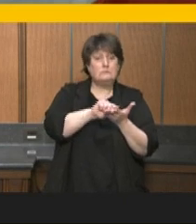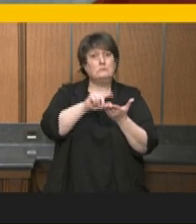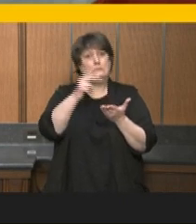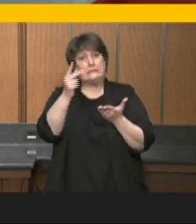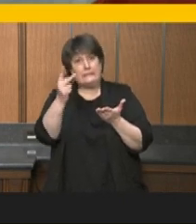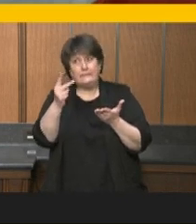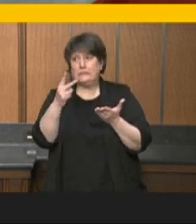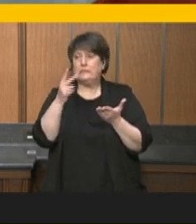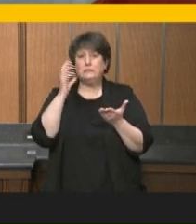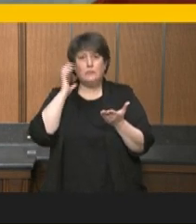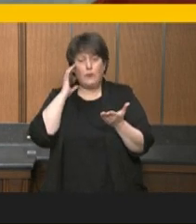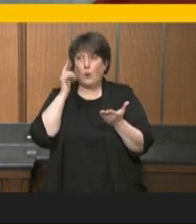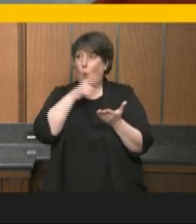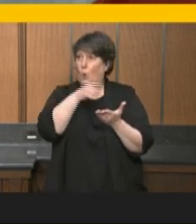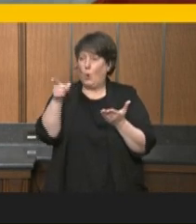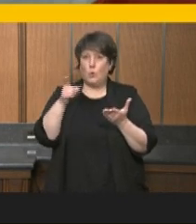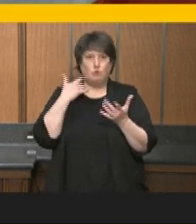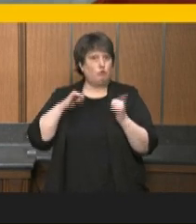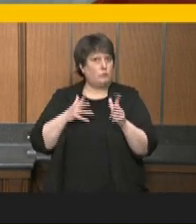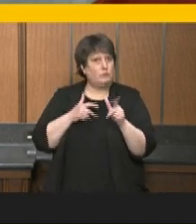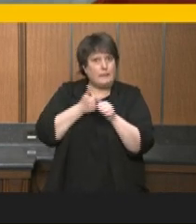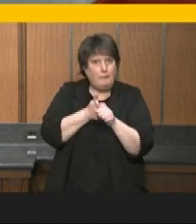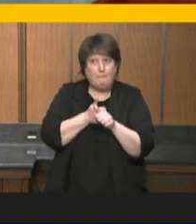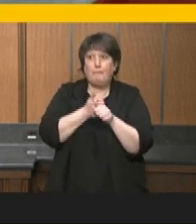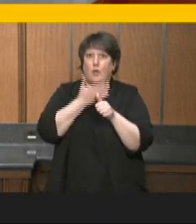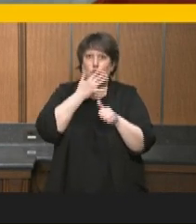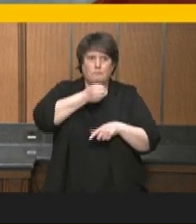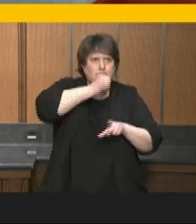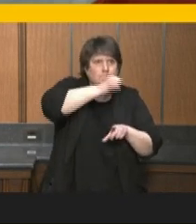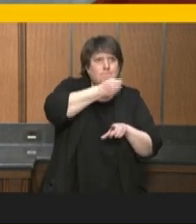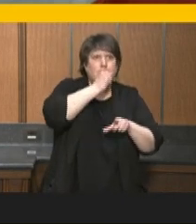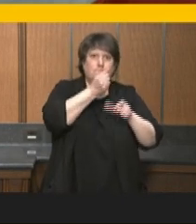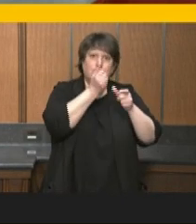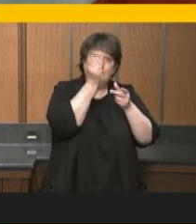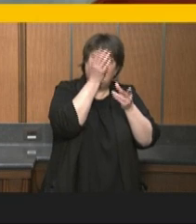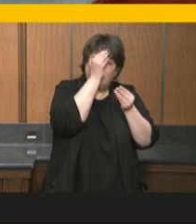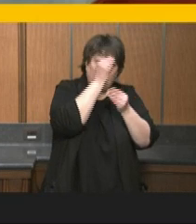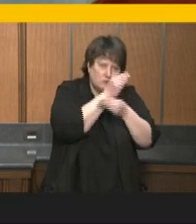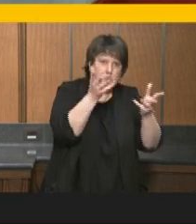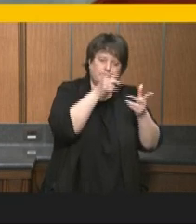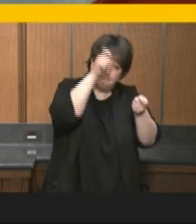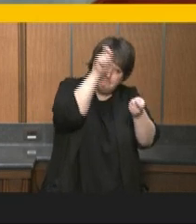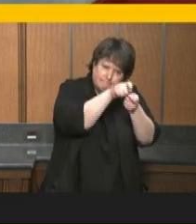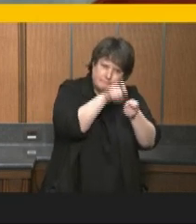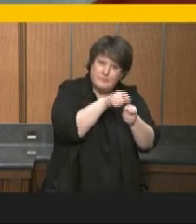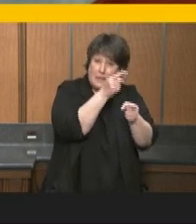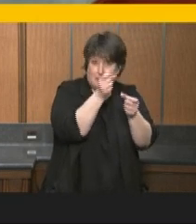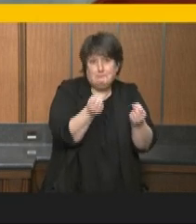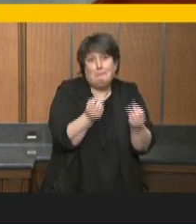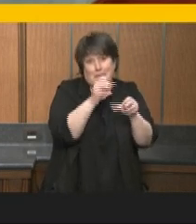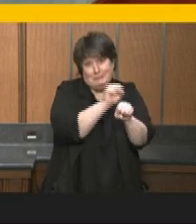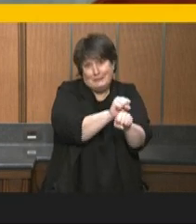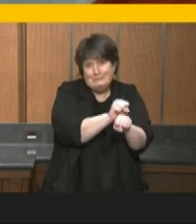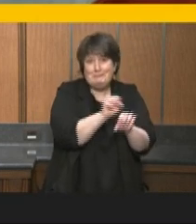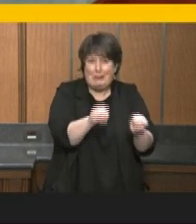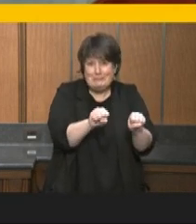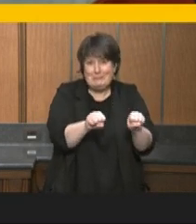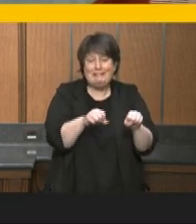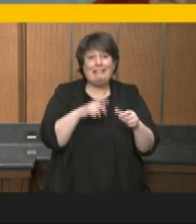rapidly changing situation and providing Canadians information that's as accurate as it can be, as timely as it can be,